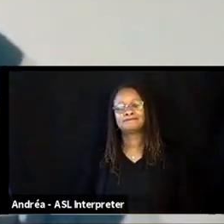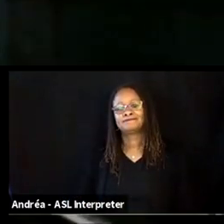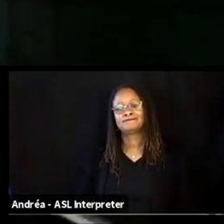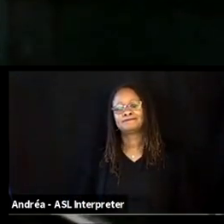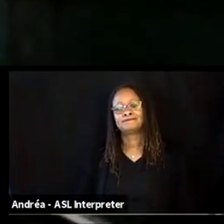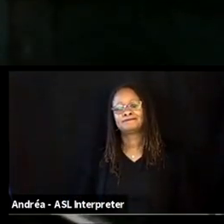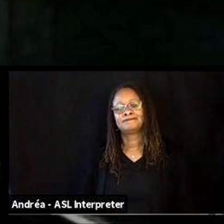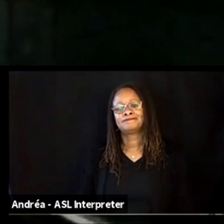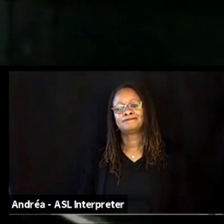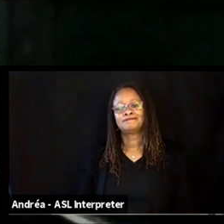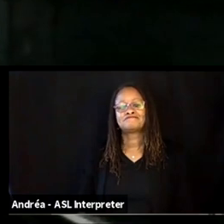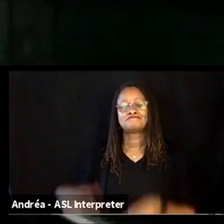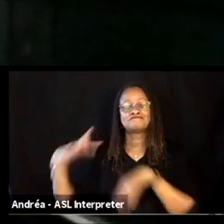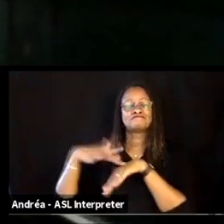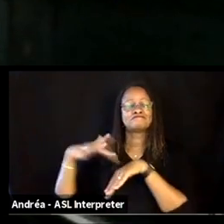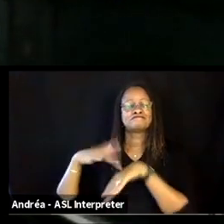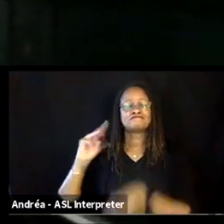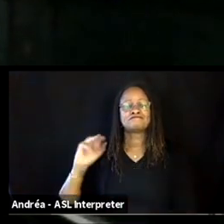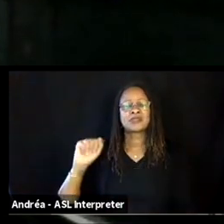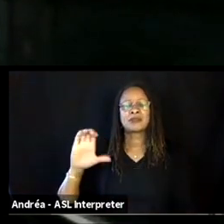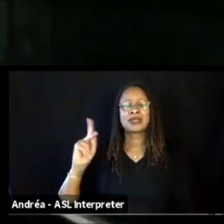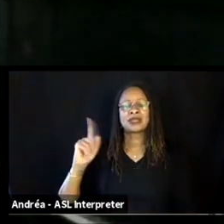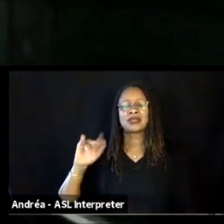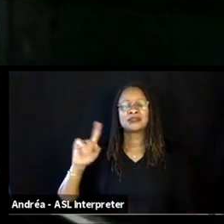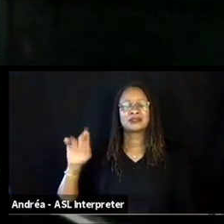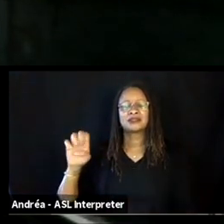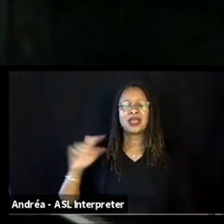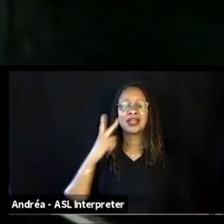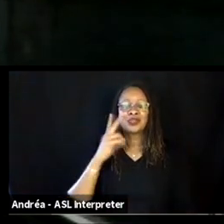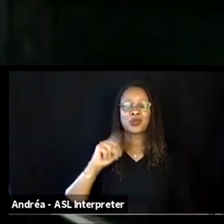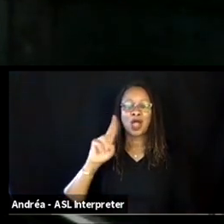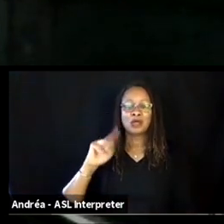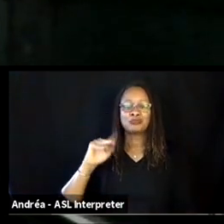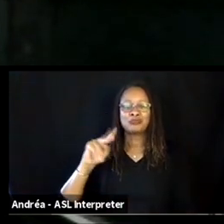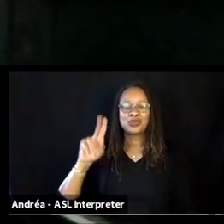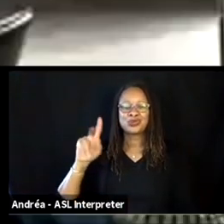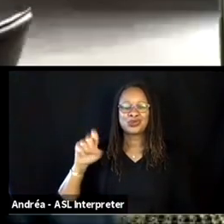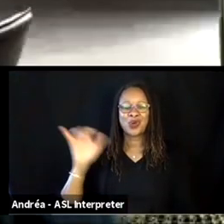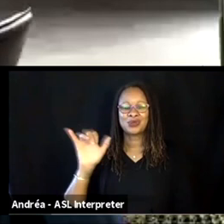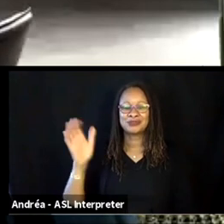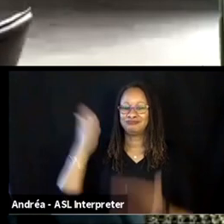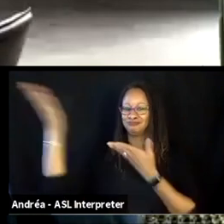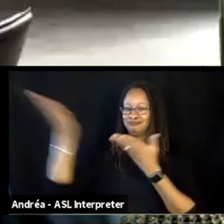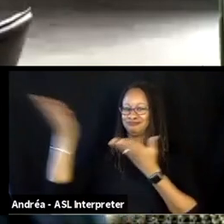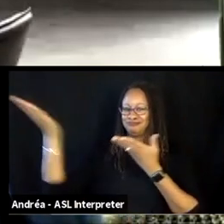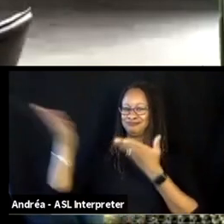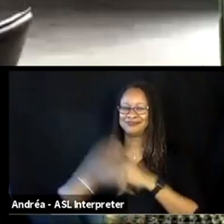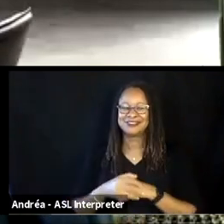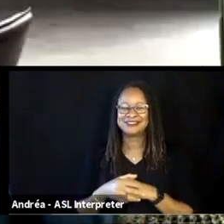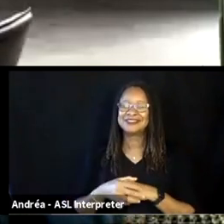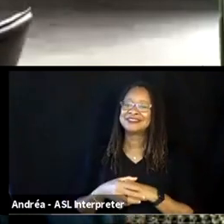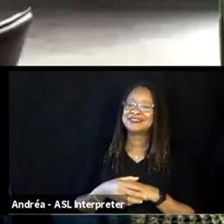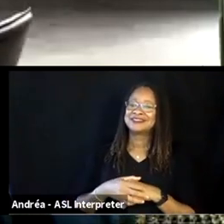I'll touch upon that a little bit too. Yeah. And Doug, I saw you unmute too, so feel free to jump in. Oh no, please. As well. I think that, you